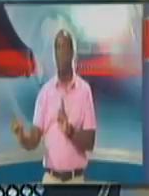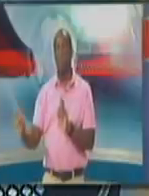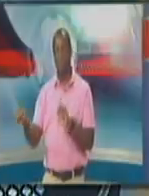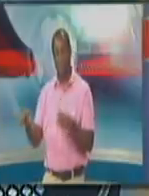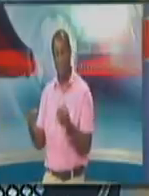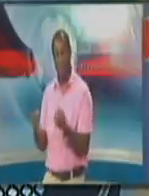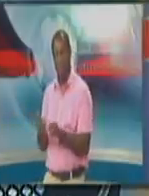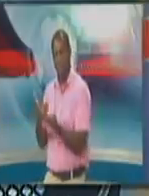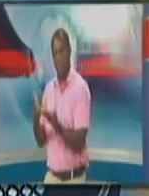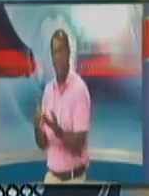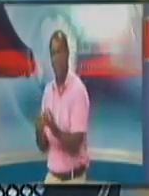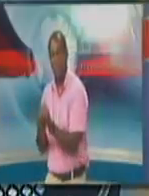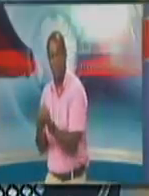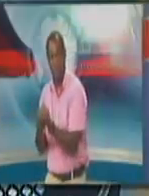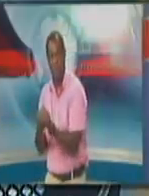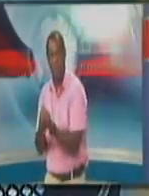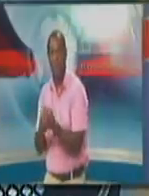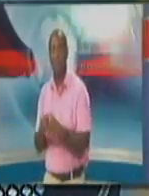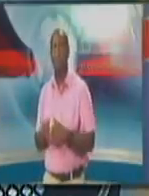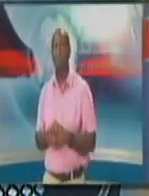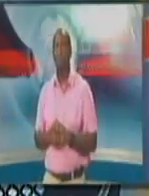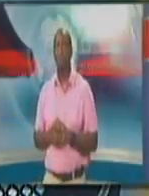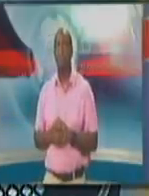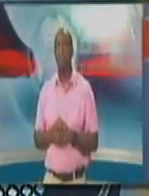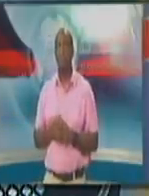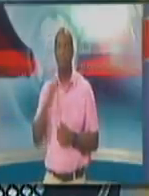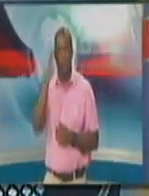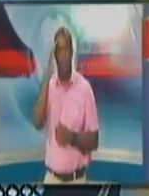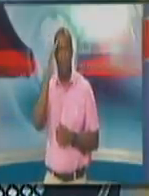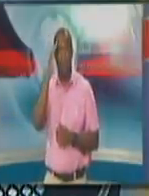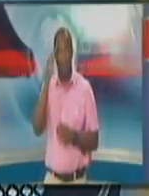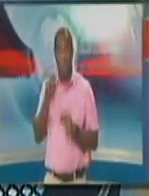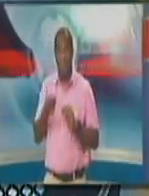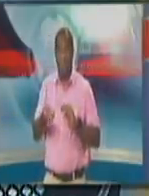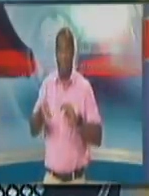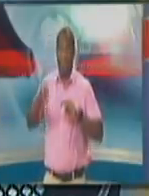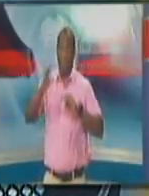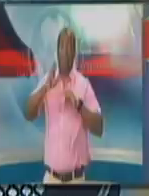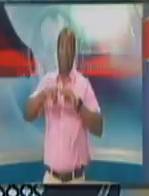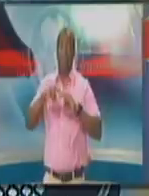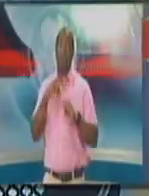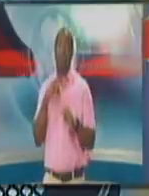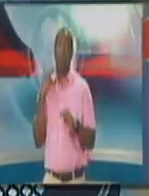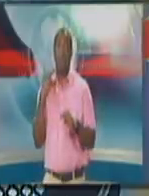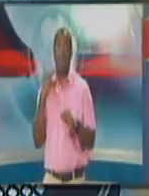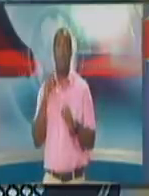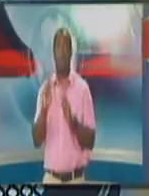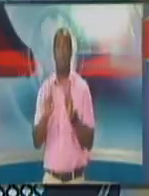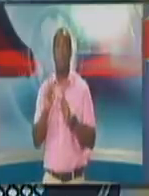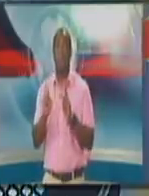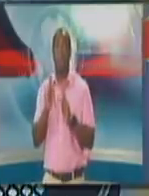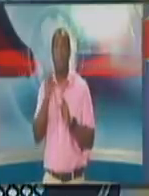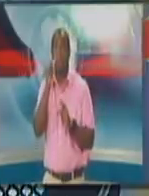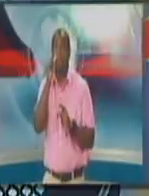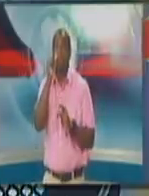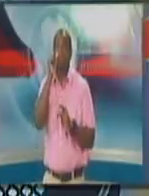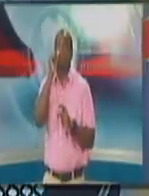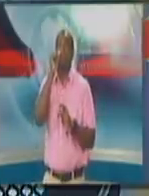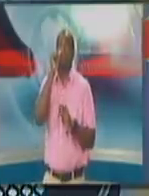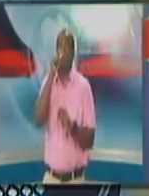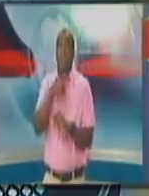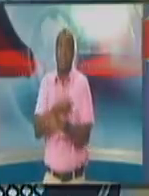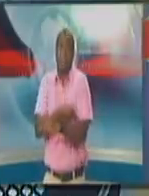healthcare providers, we are aware of the increased risk for substance use disorders at this time, and we have taken that on